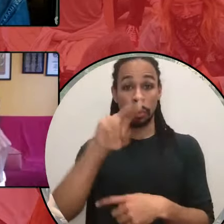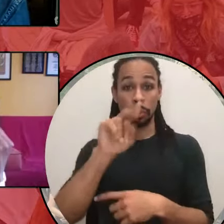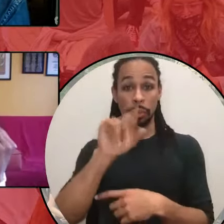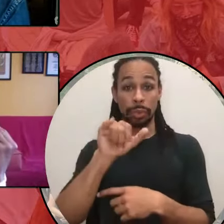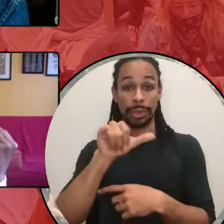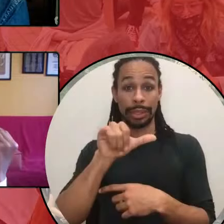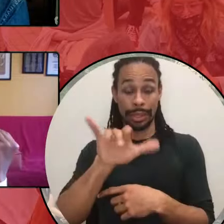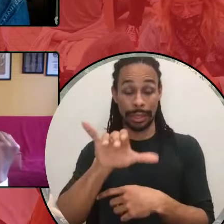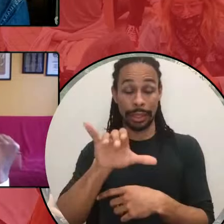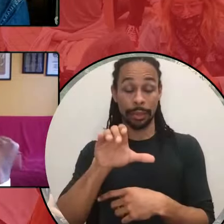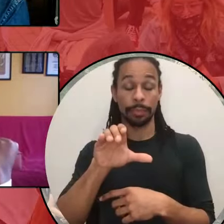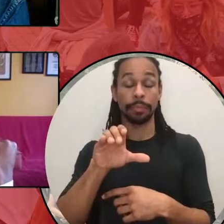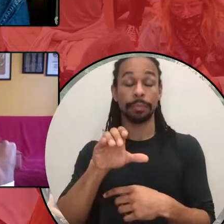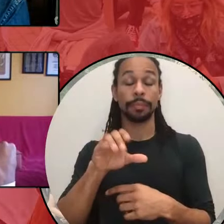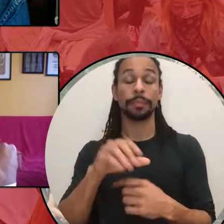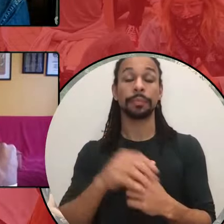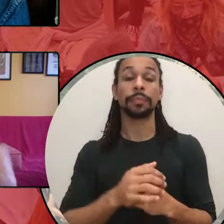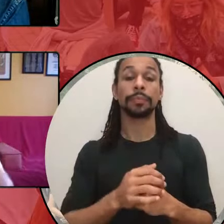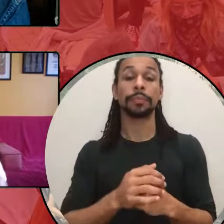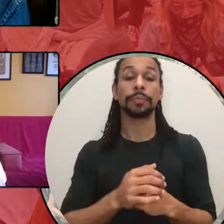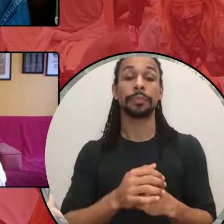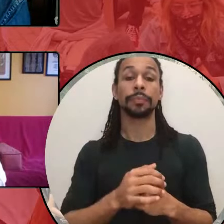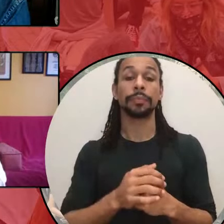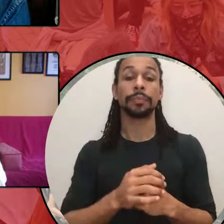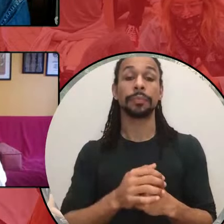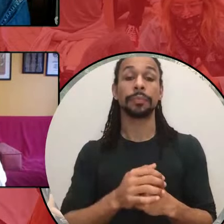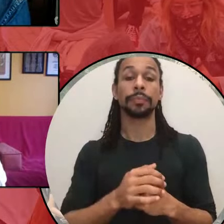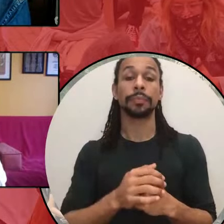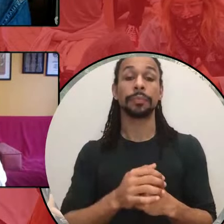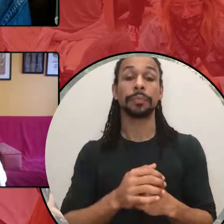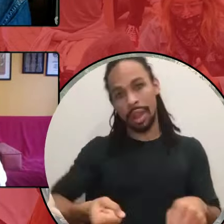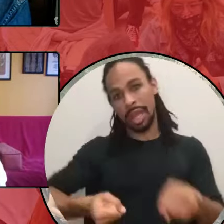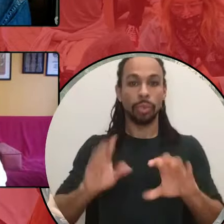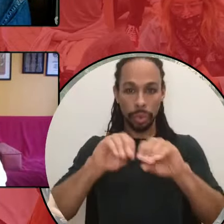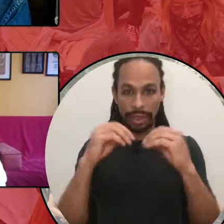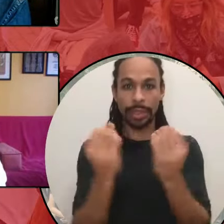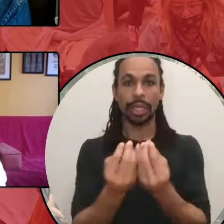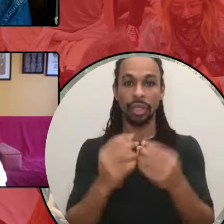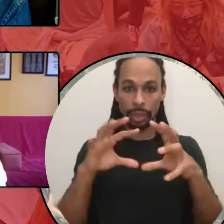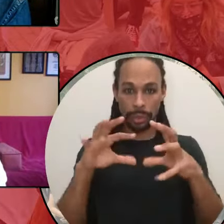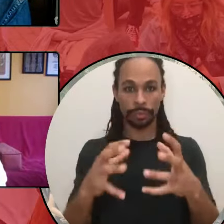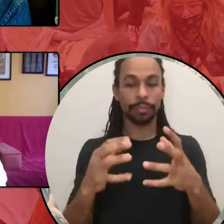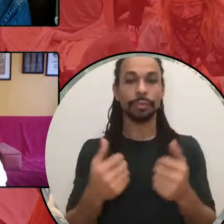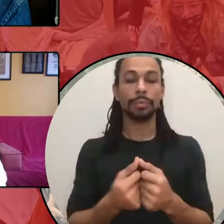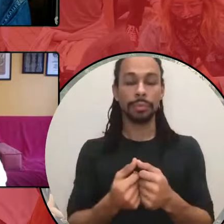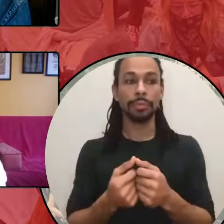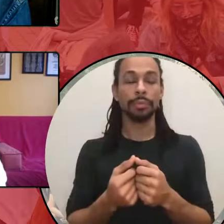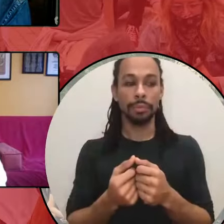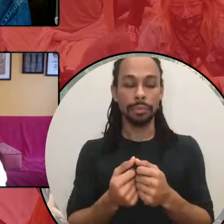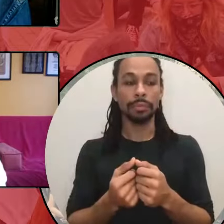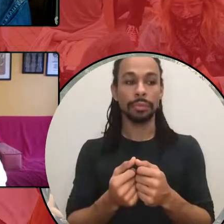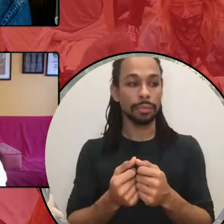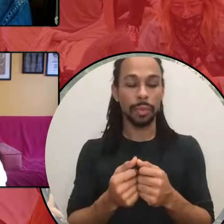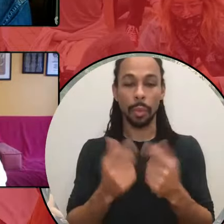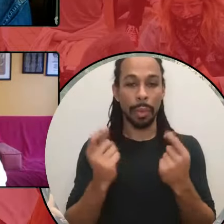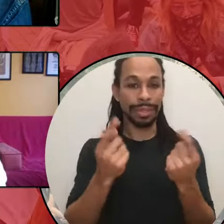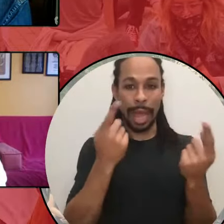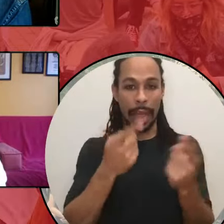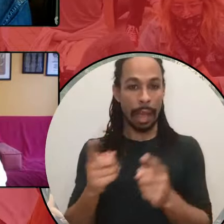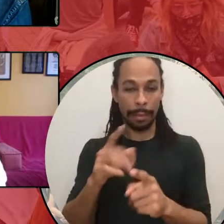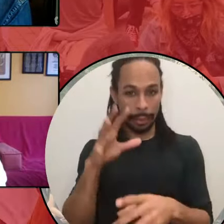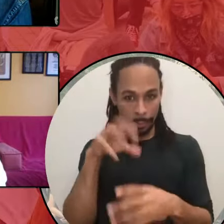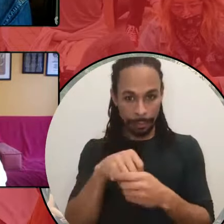the abolitionist organization happening is kind of